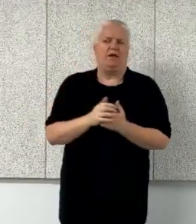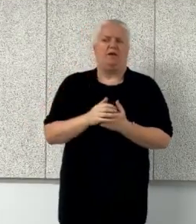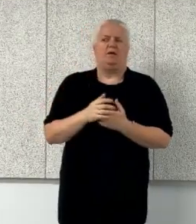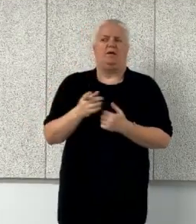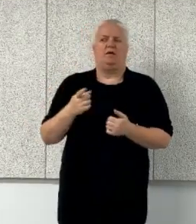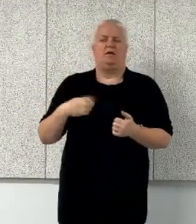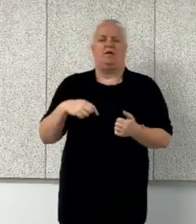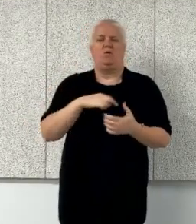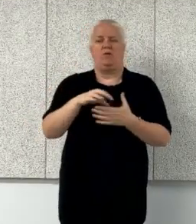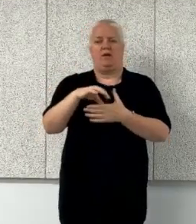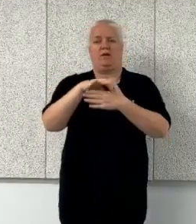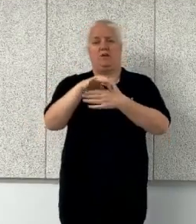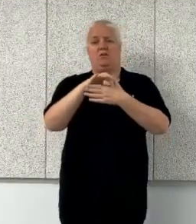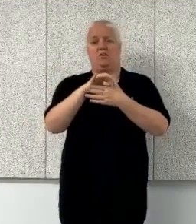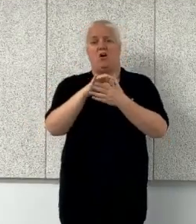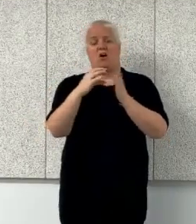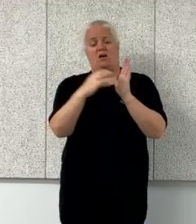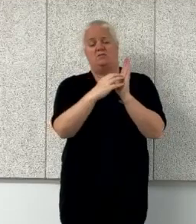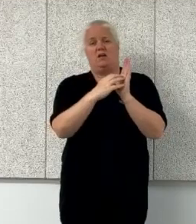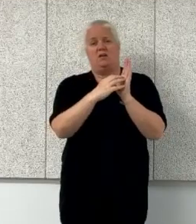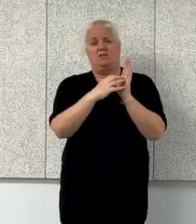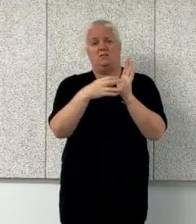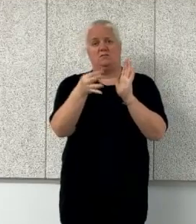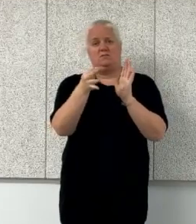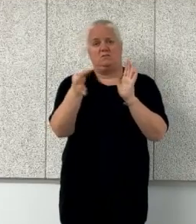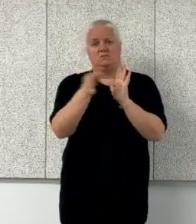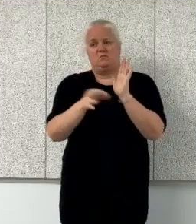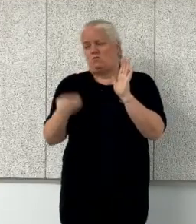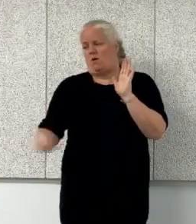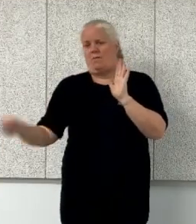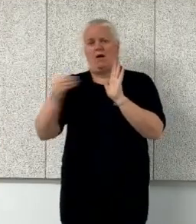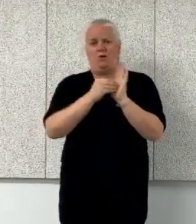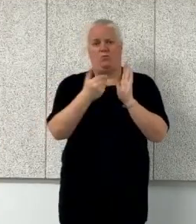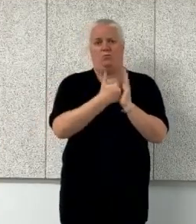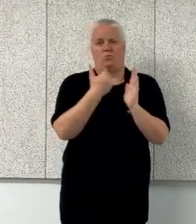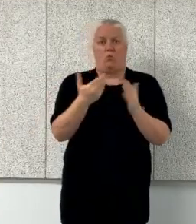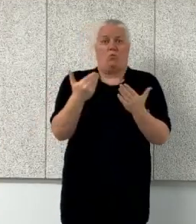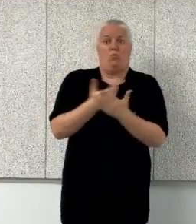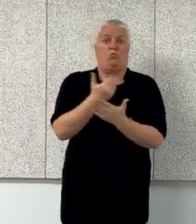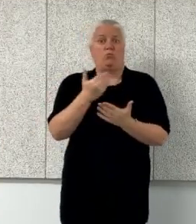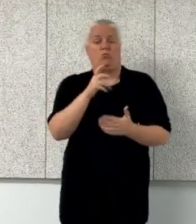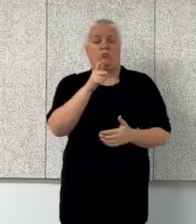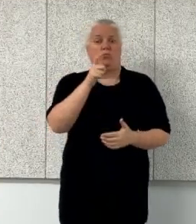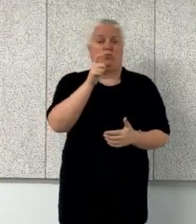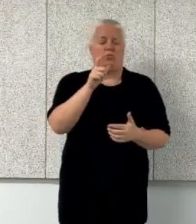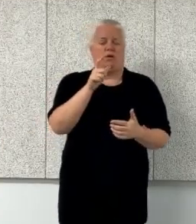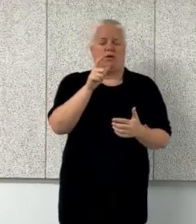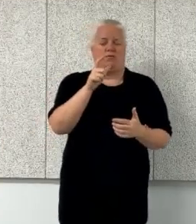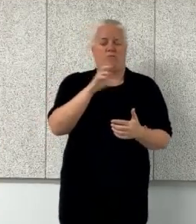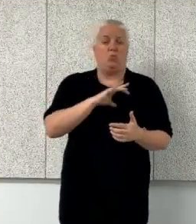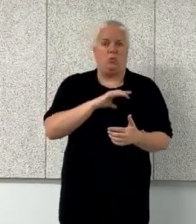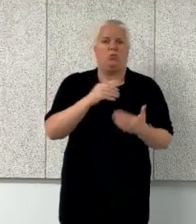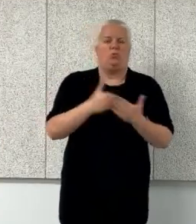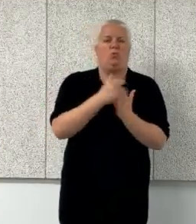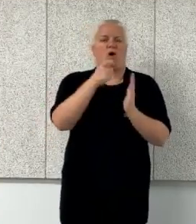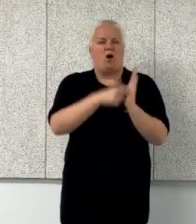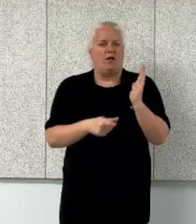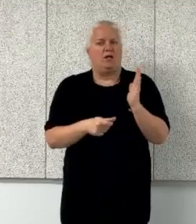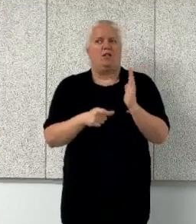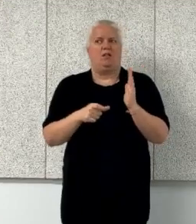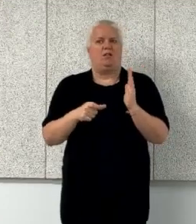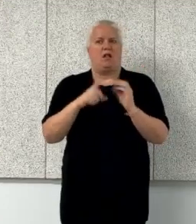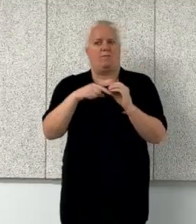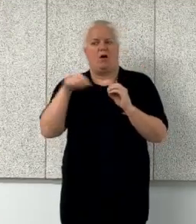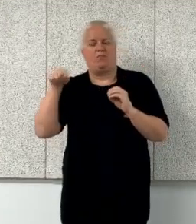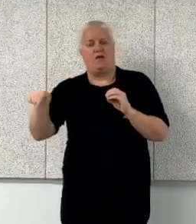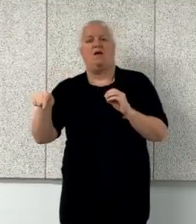out content for it like as it comes up. Like if something gets, you know, if they get a cool article about them, if they have some like cool student matinee or initiative or whatever,